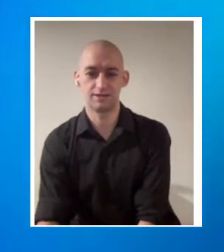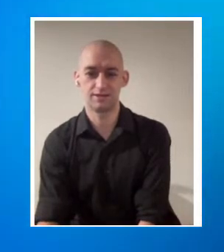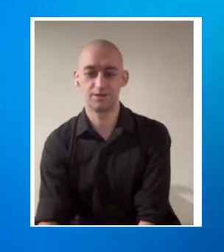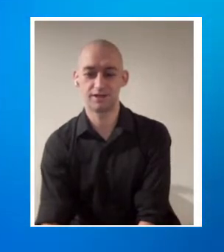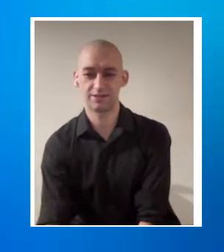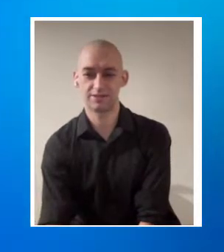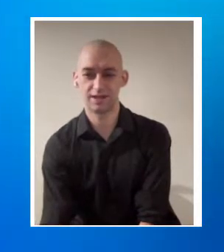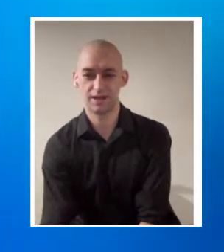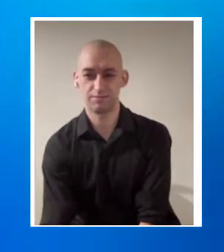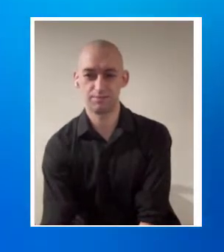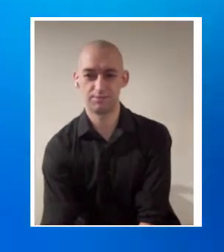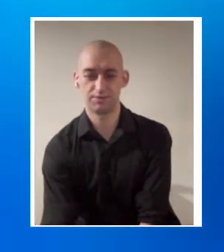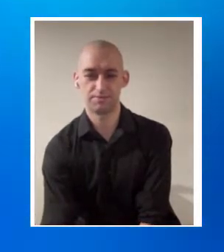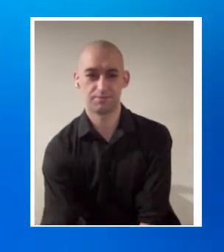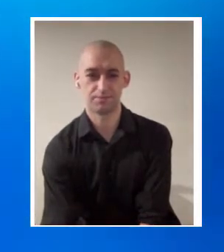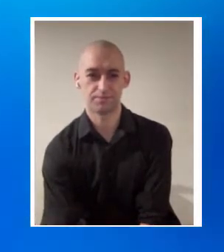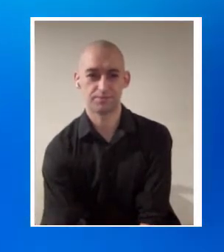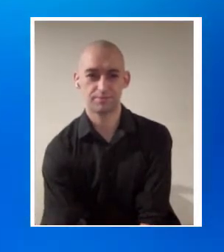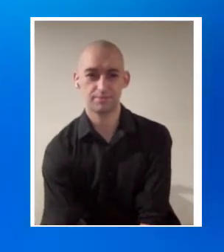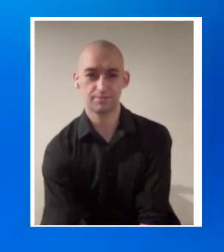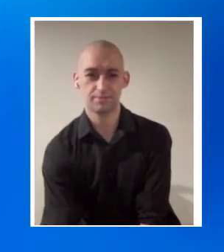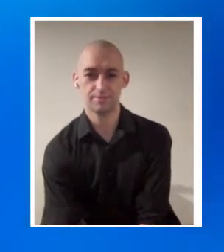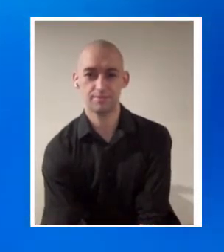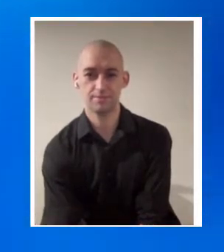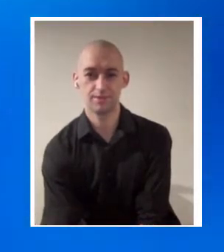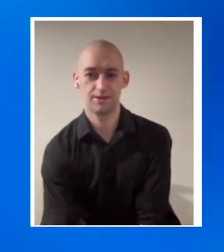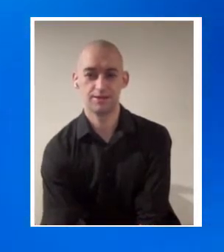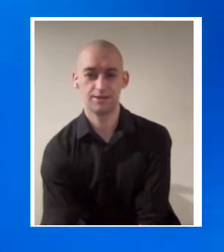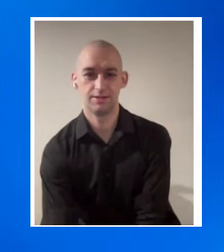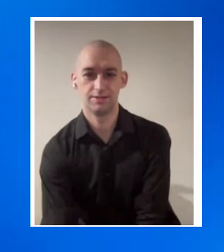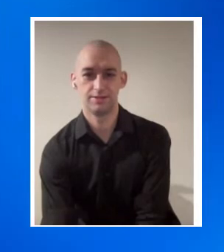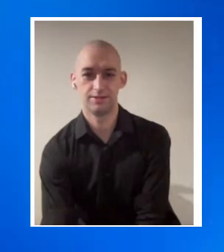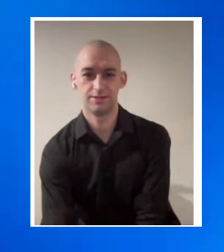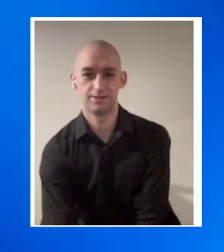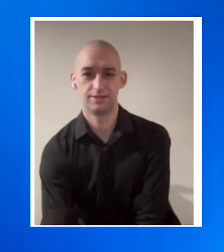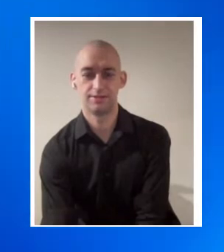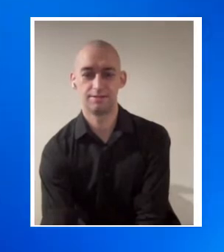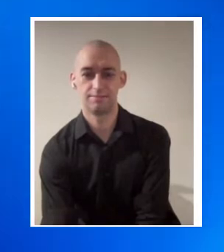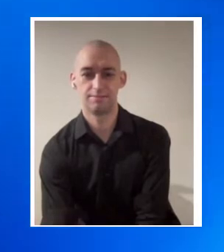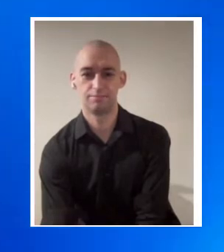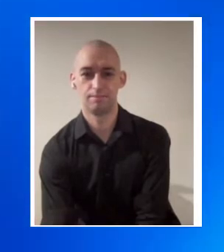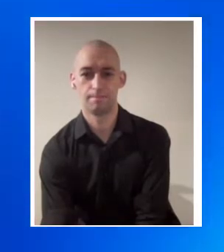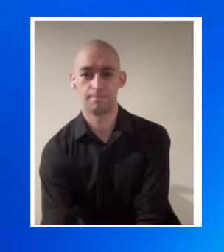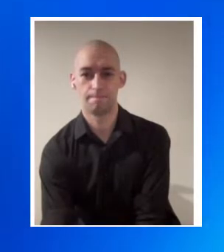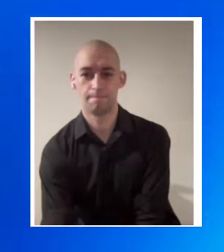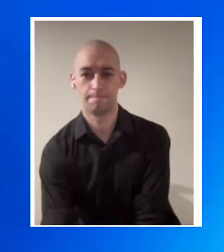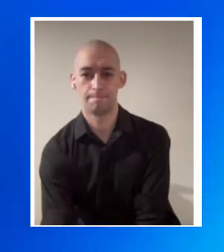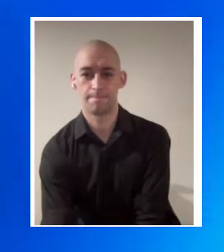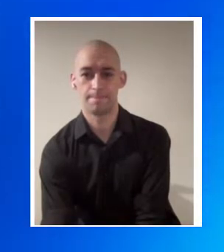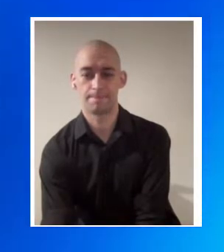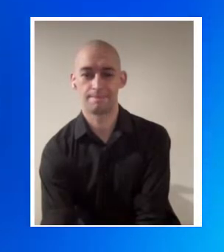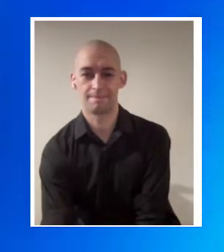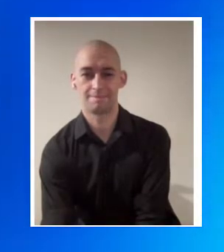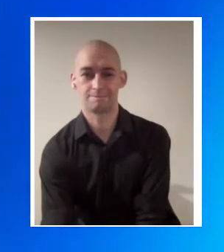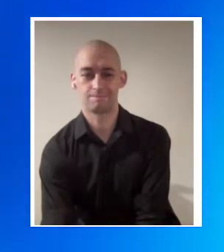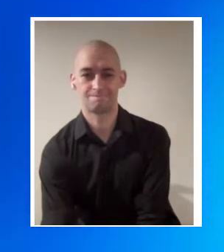Do I give myself a different name? I can do that on my rename.